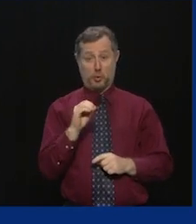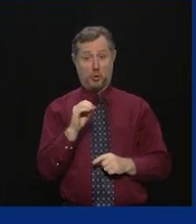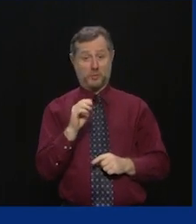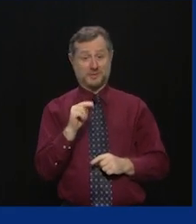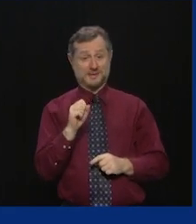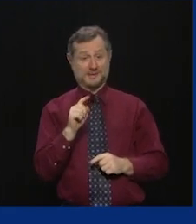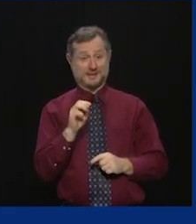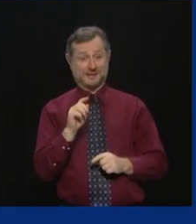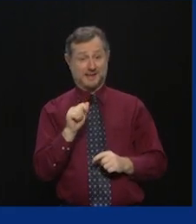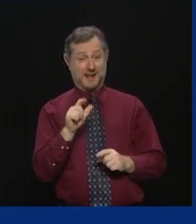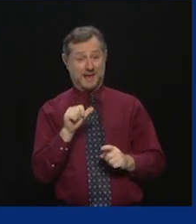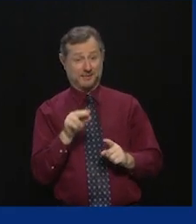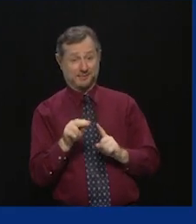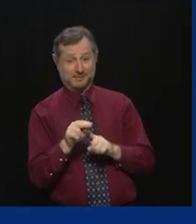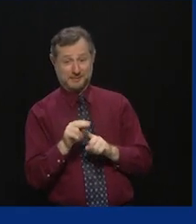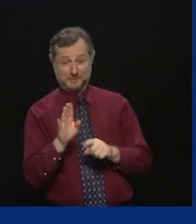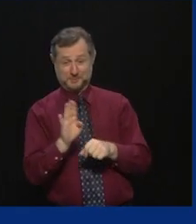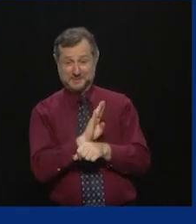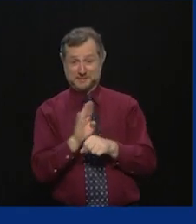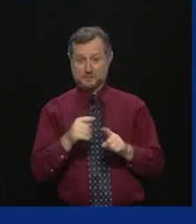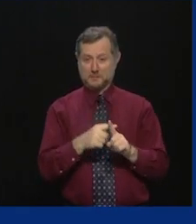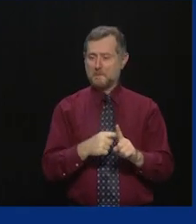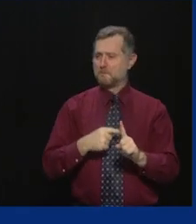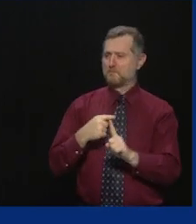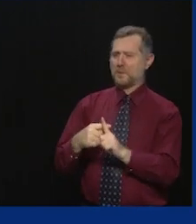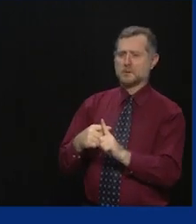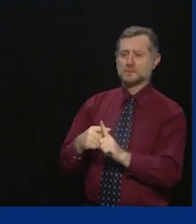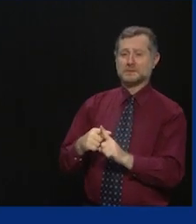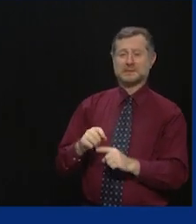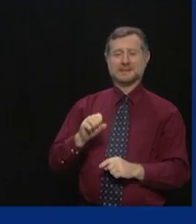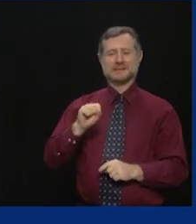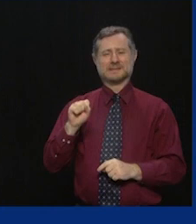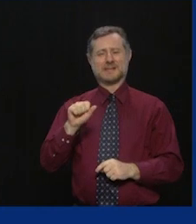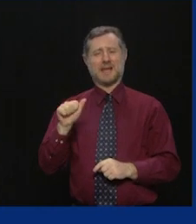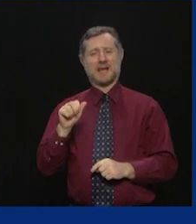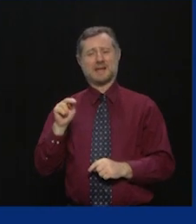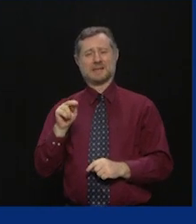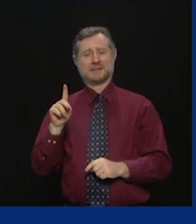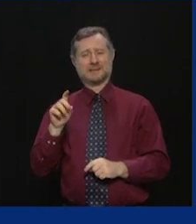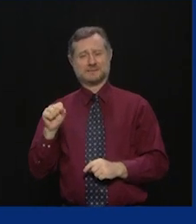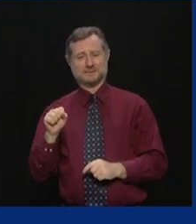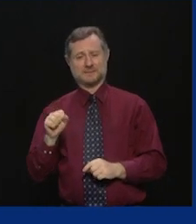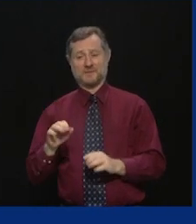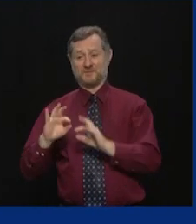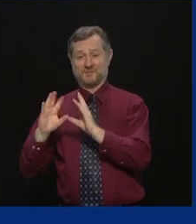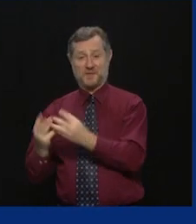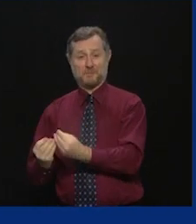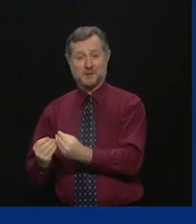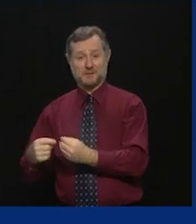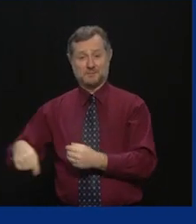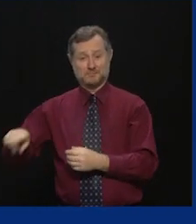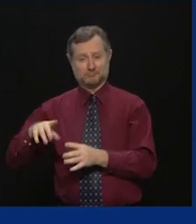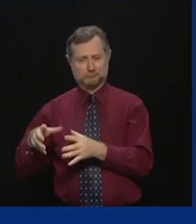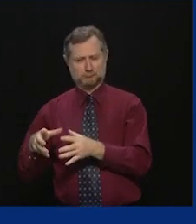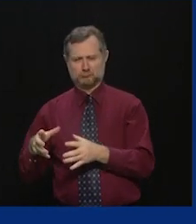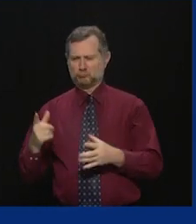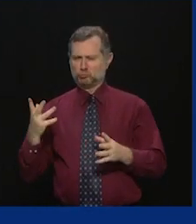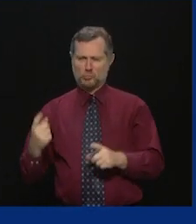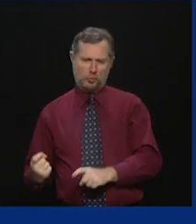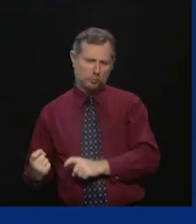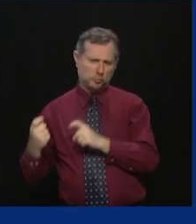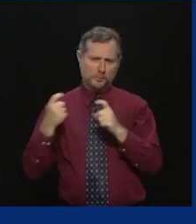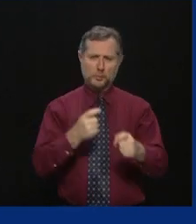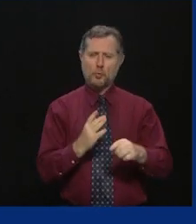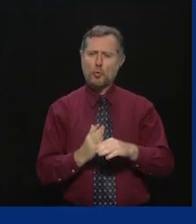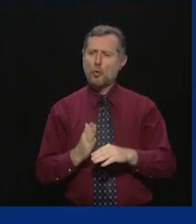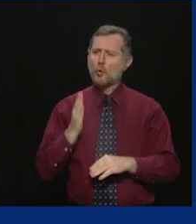Company and the Sands Family Foundation, we have donated over $1.6 million this past year alone.